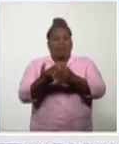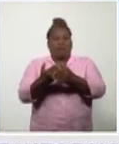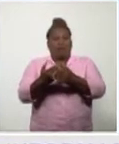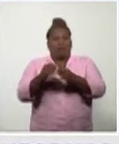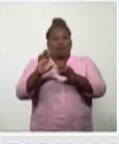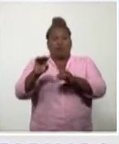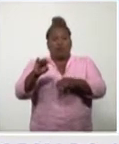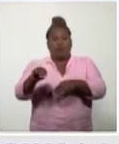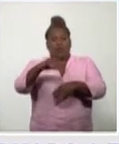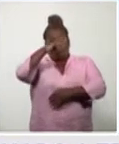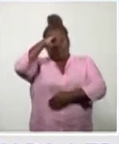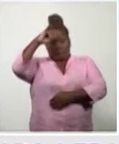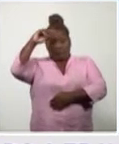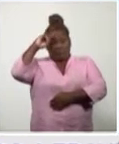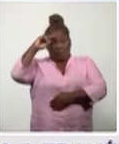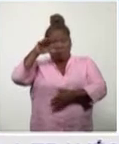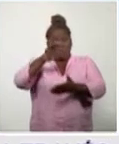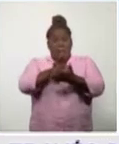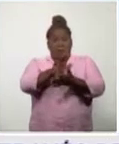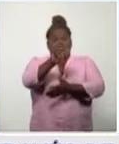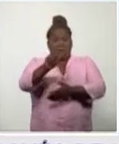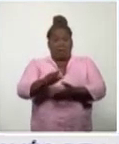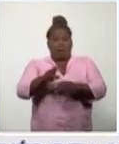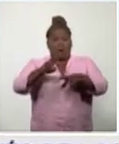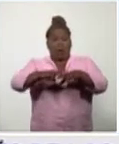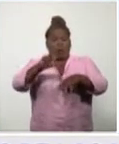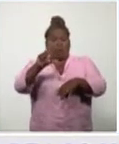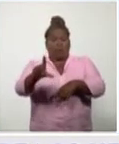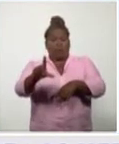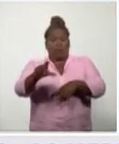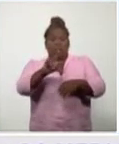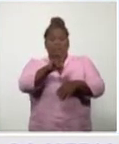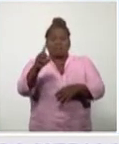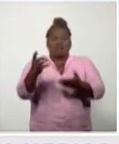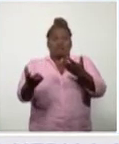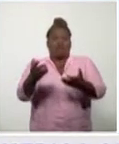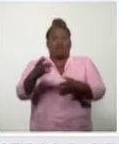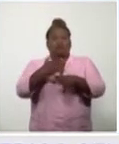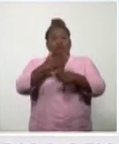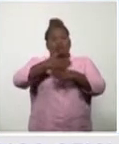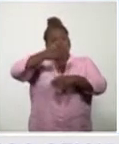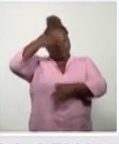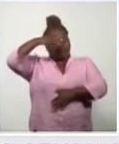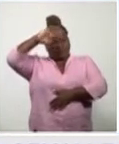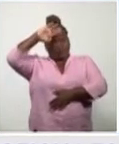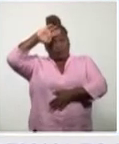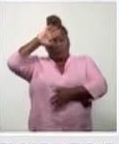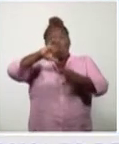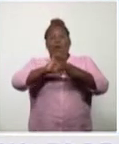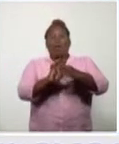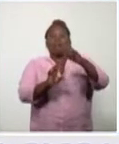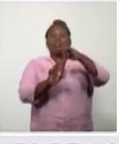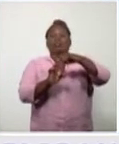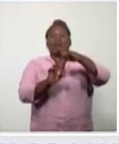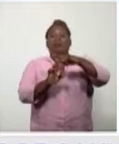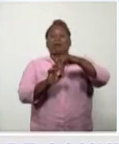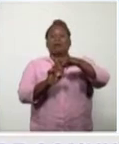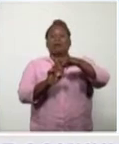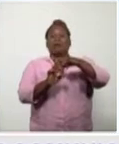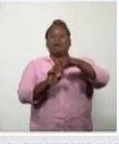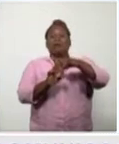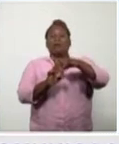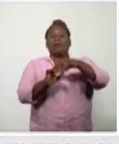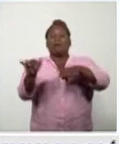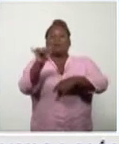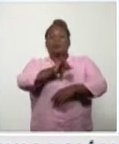They are Santi Espíritus, Mayabeque, Holguín, Cienfuegos, Santiago de Cuba, Guantánamo, and as I said,